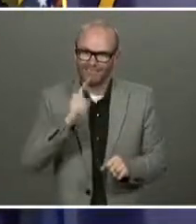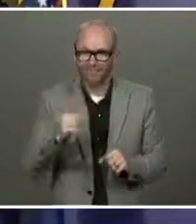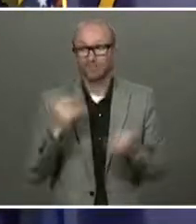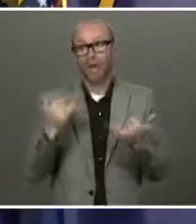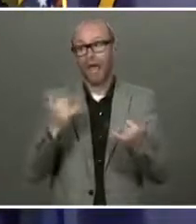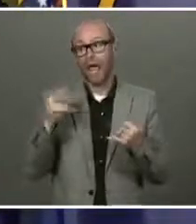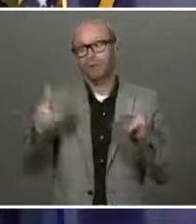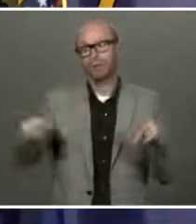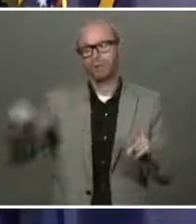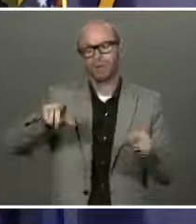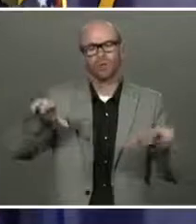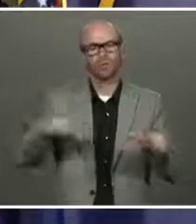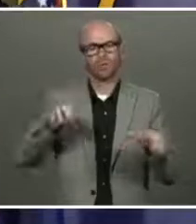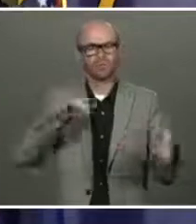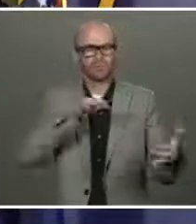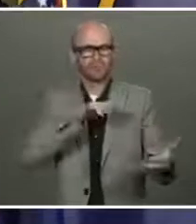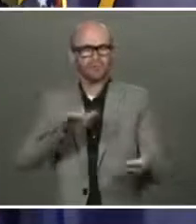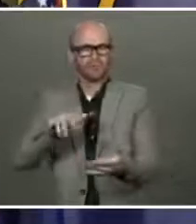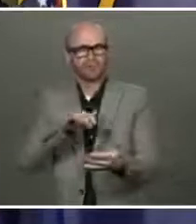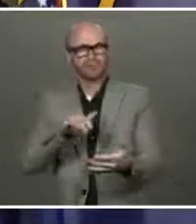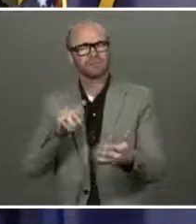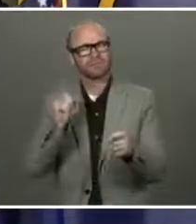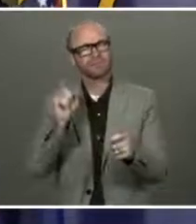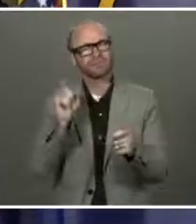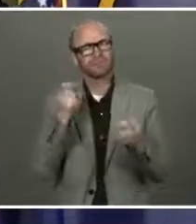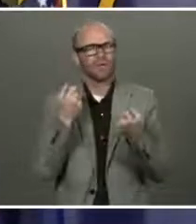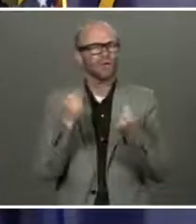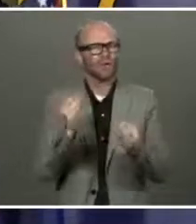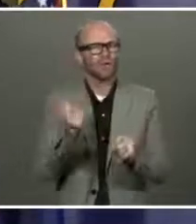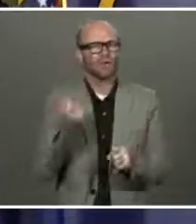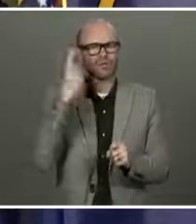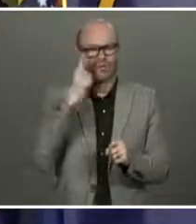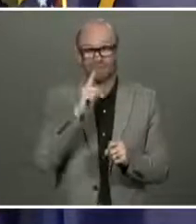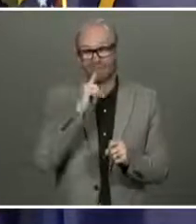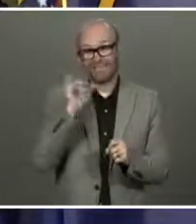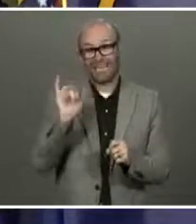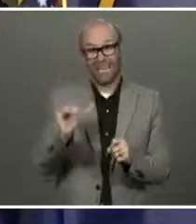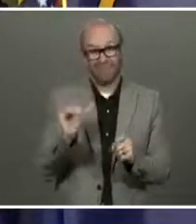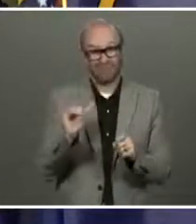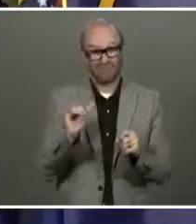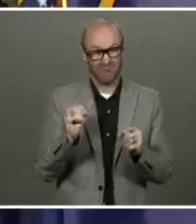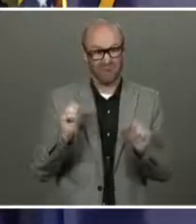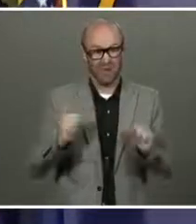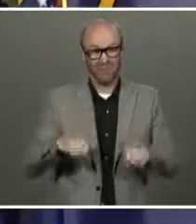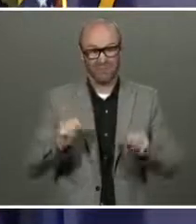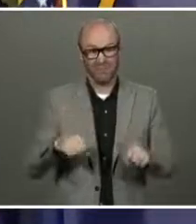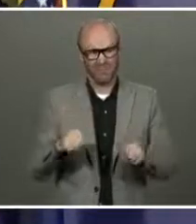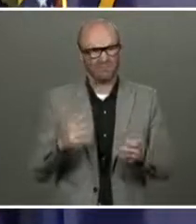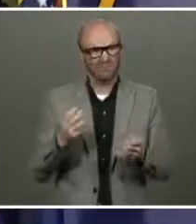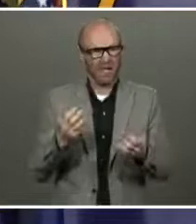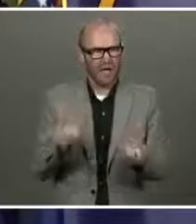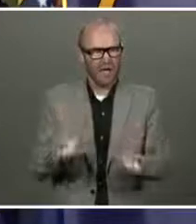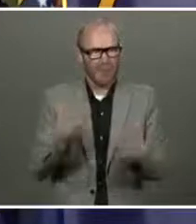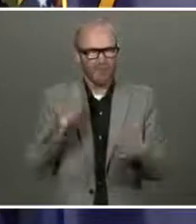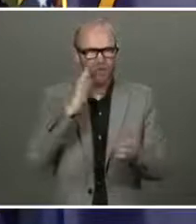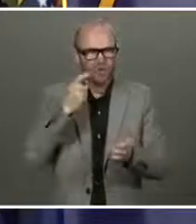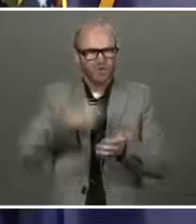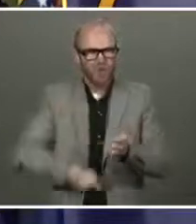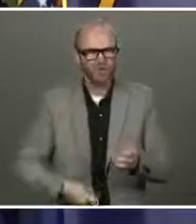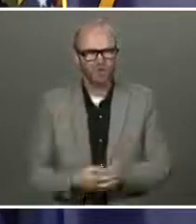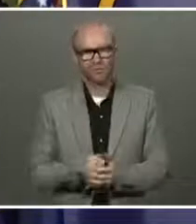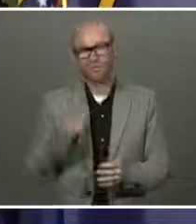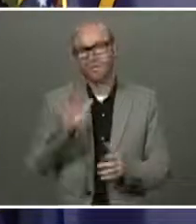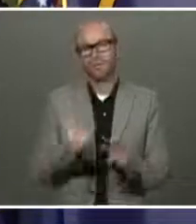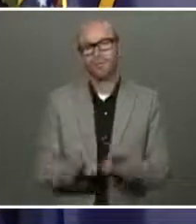being done, Ben, is to try to understand, is it feasible? How expensive would it be? And I think it's important to note that